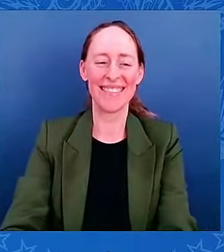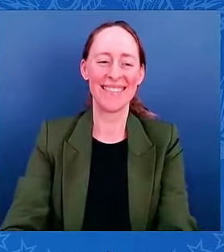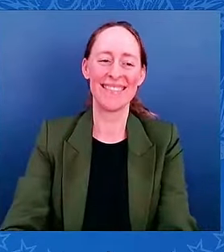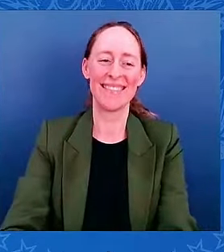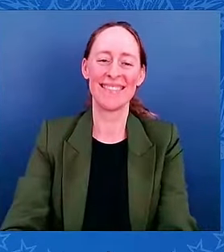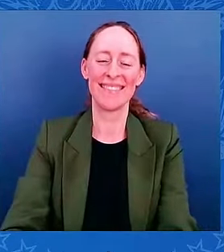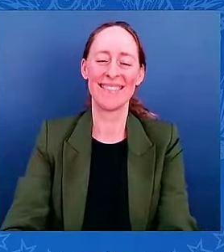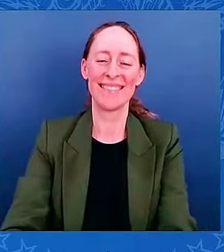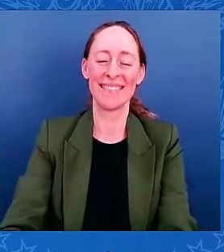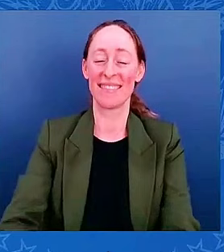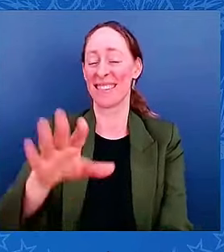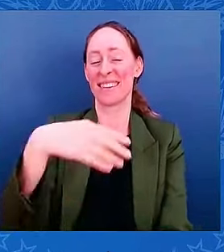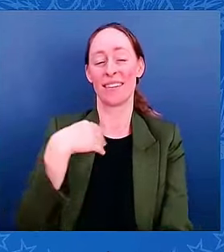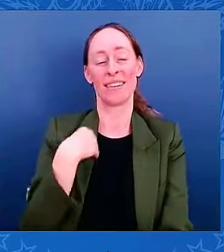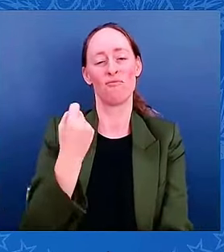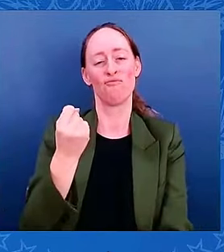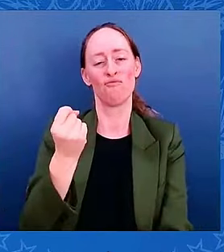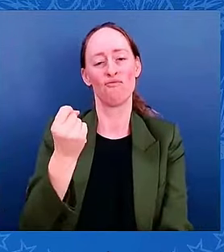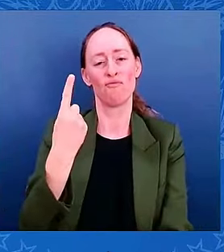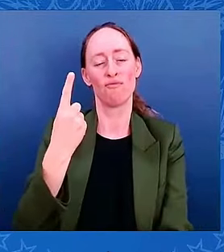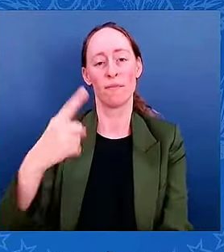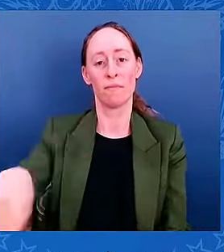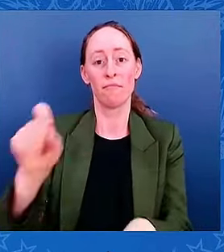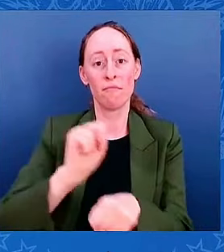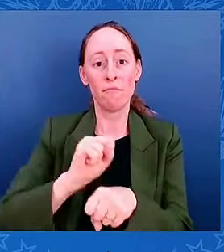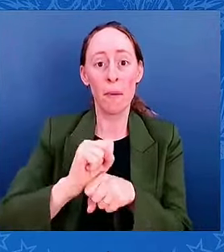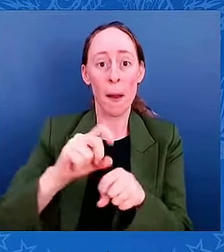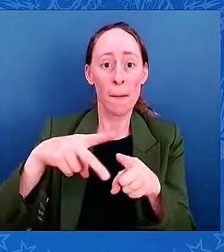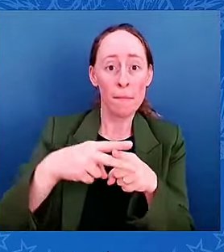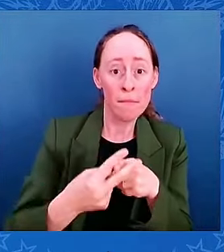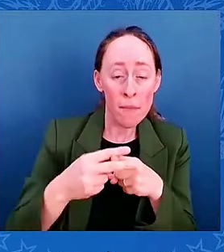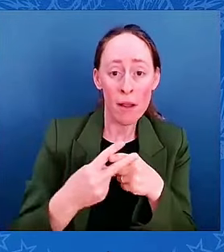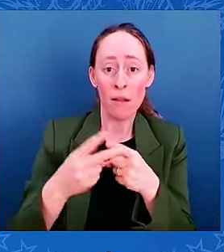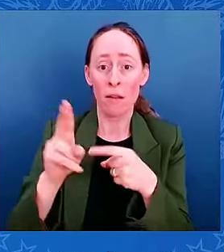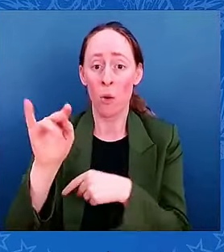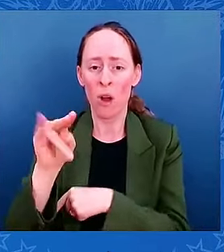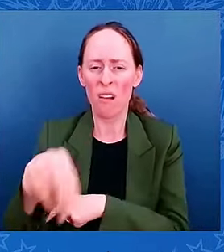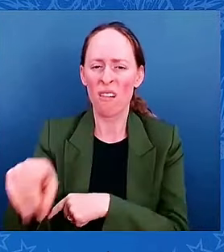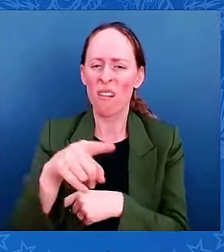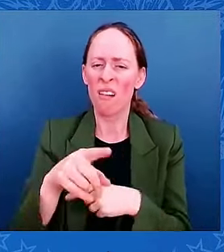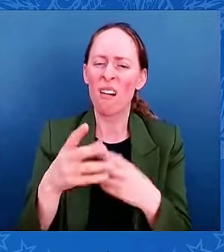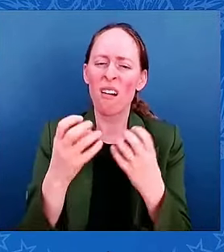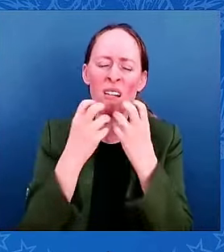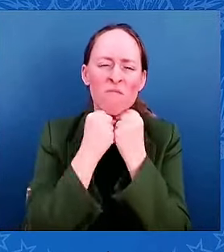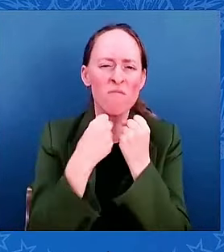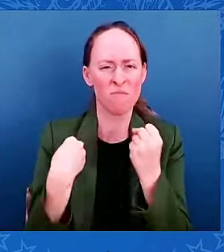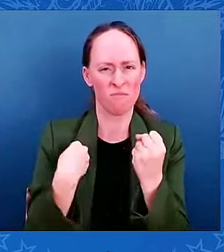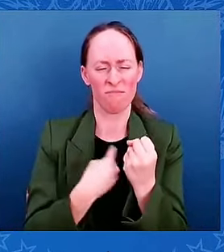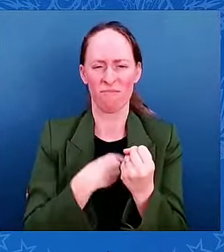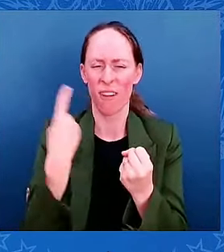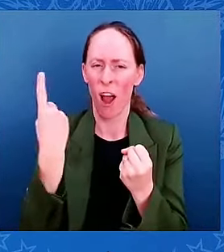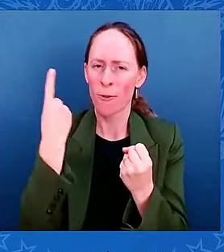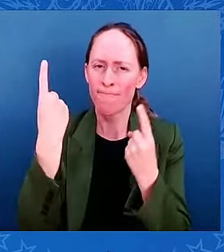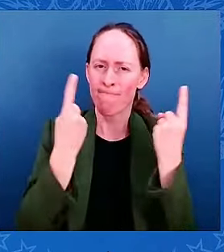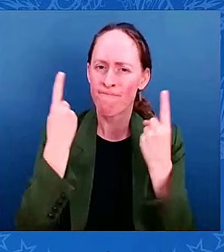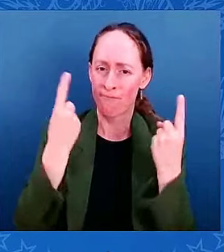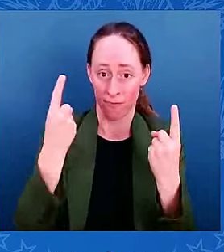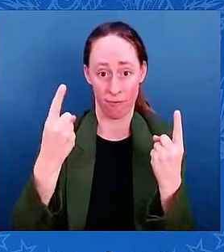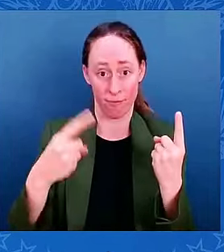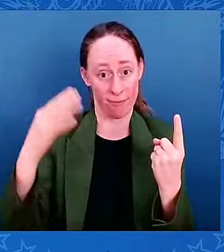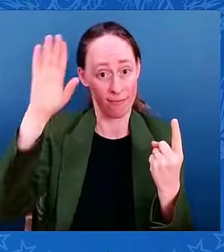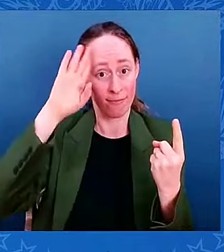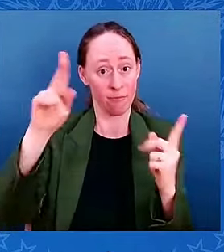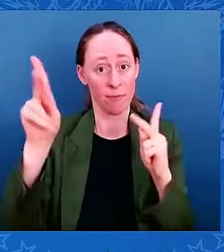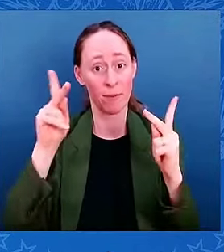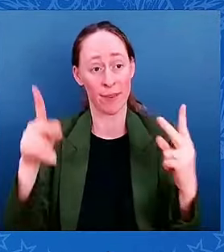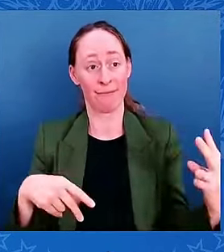beginning. For my whole career, I've either been too young or too old, never in between. I got elected when I was 29 years